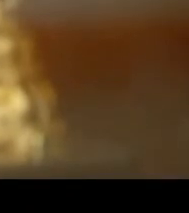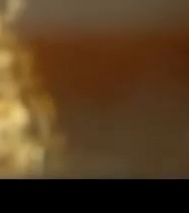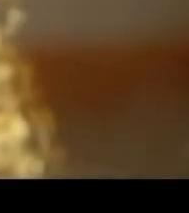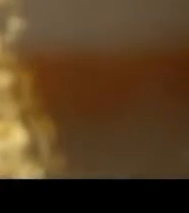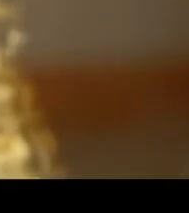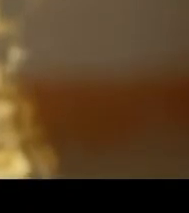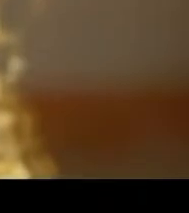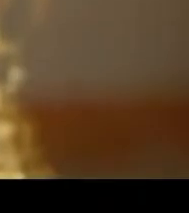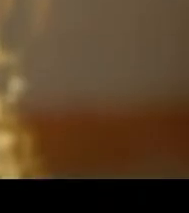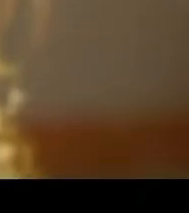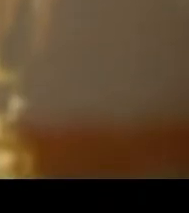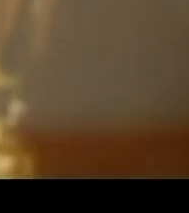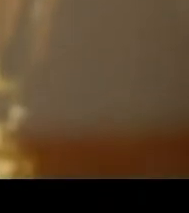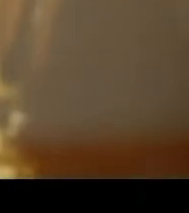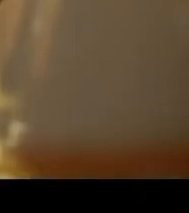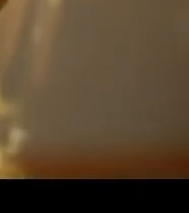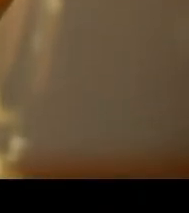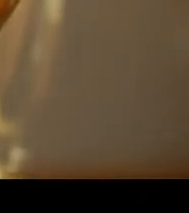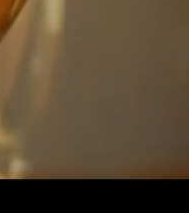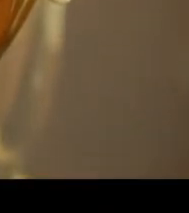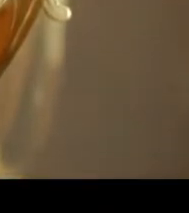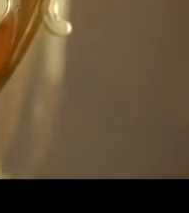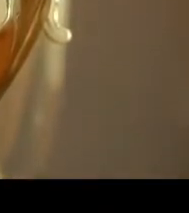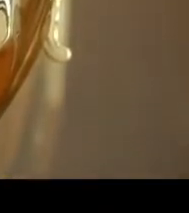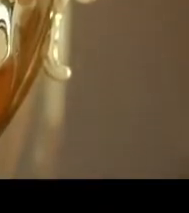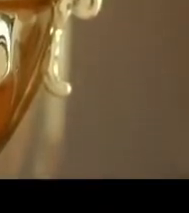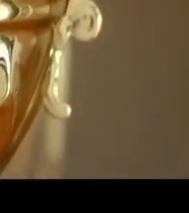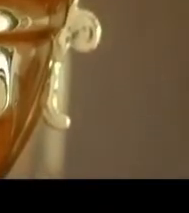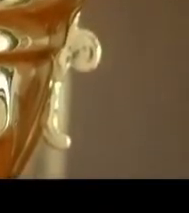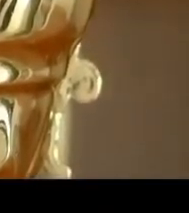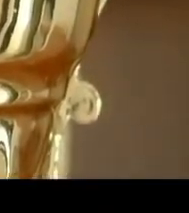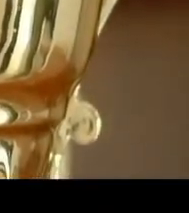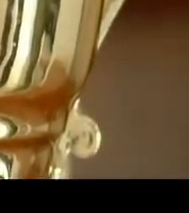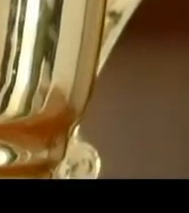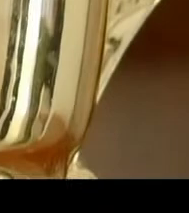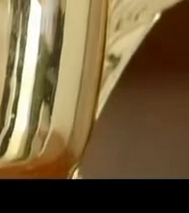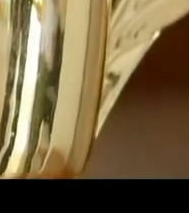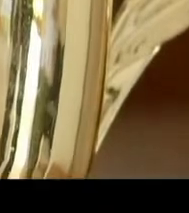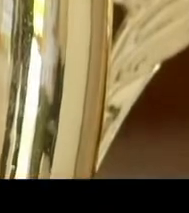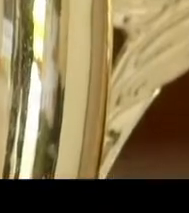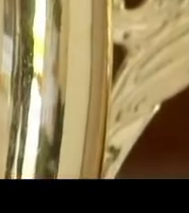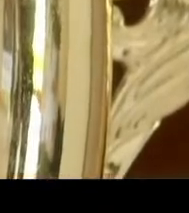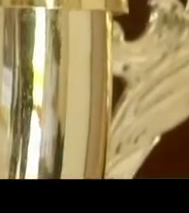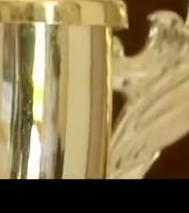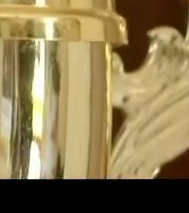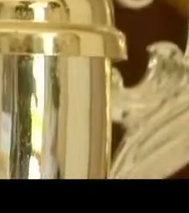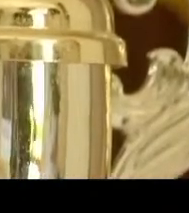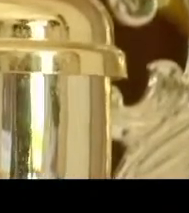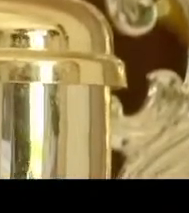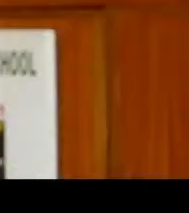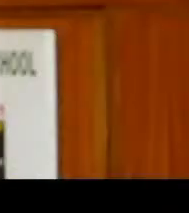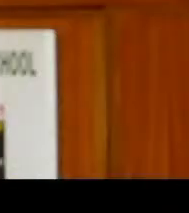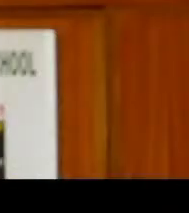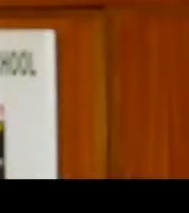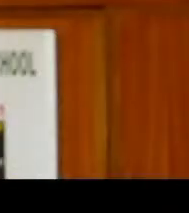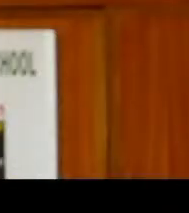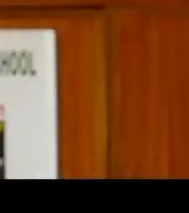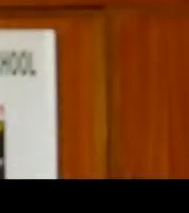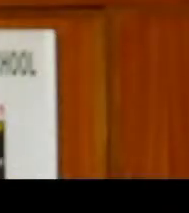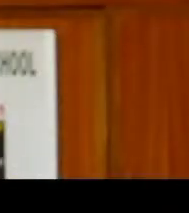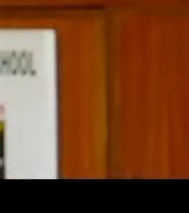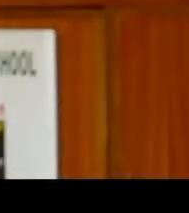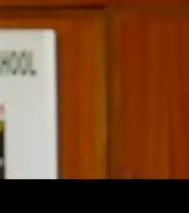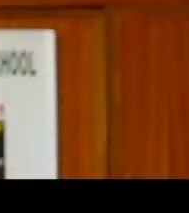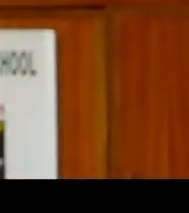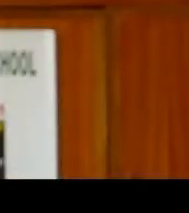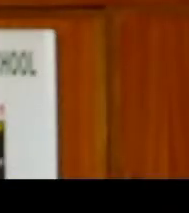Gitonga, and she's part of this science team, and we are very happy. I'm looking forward for better days when the